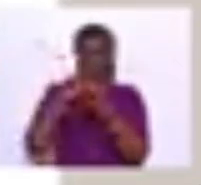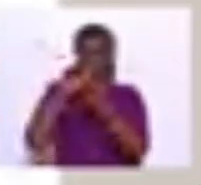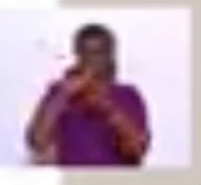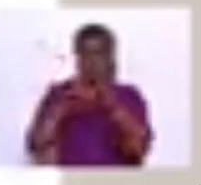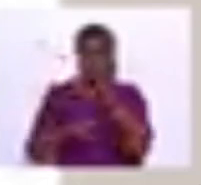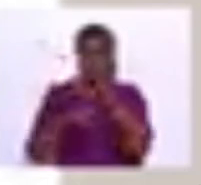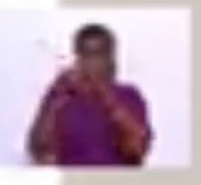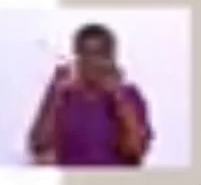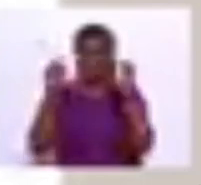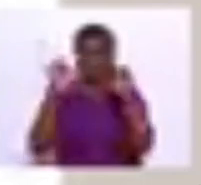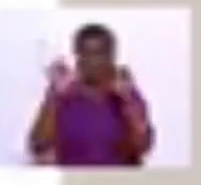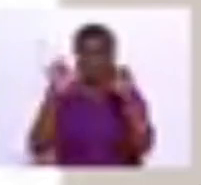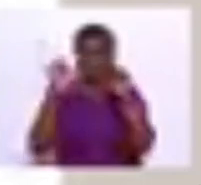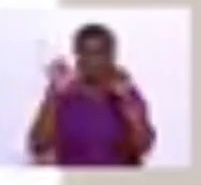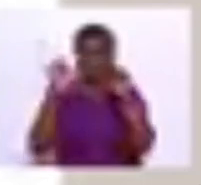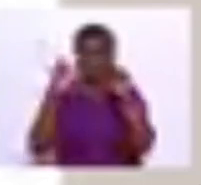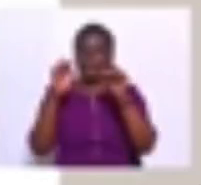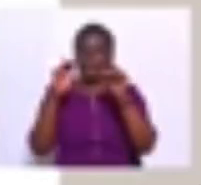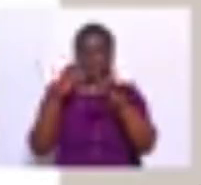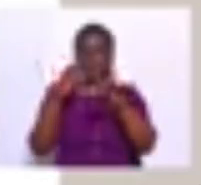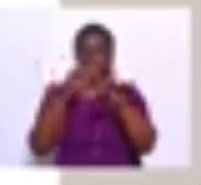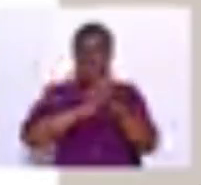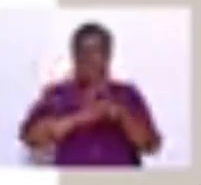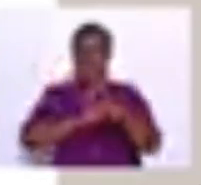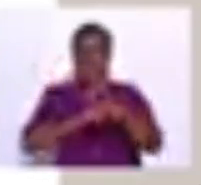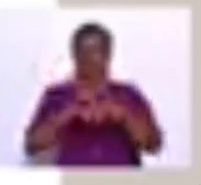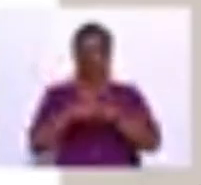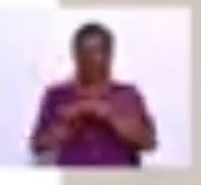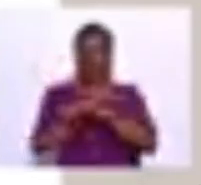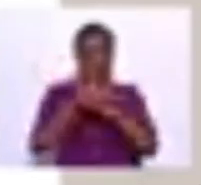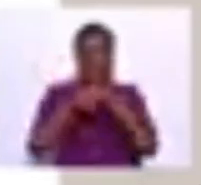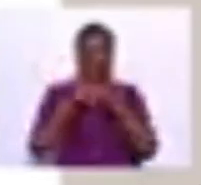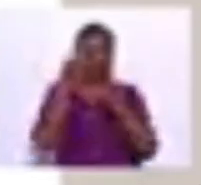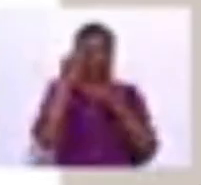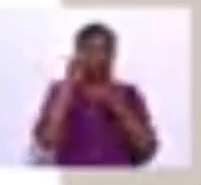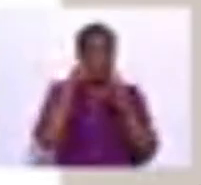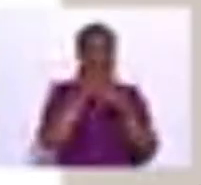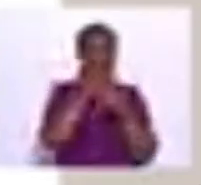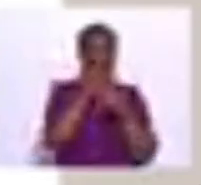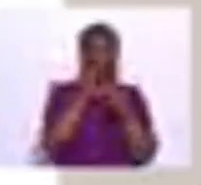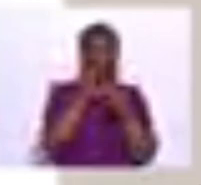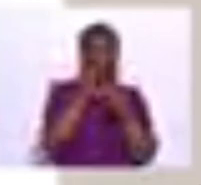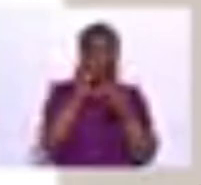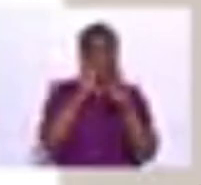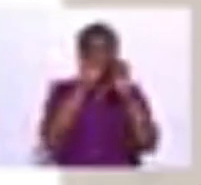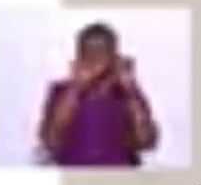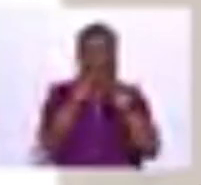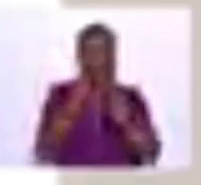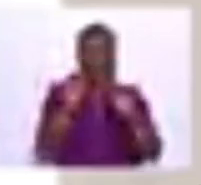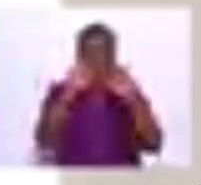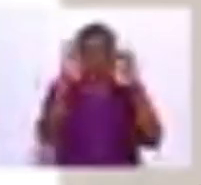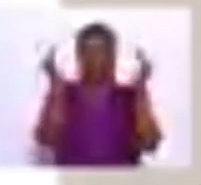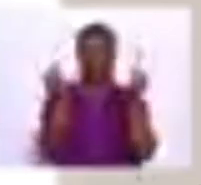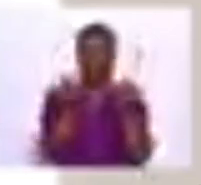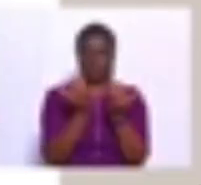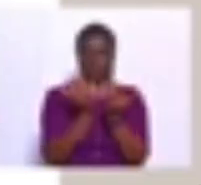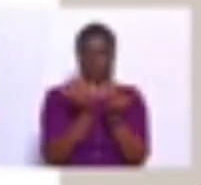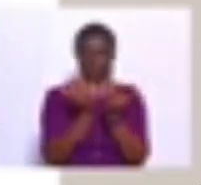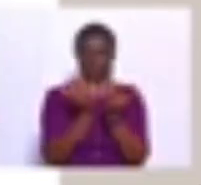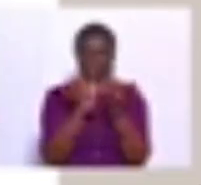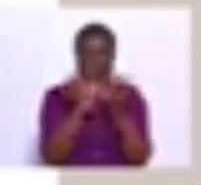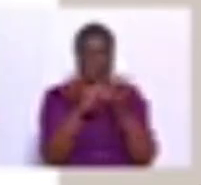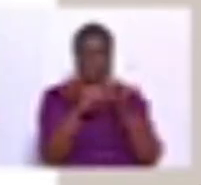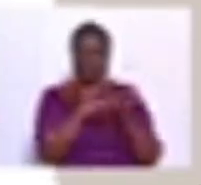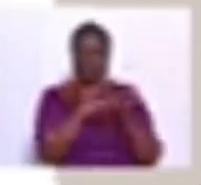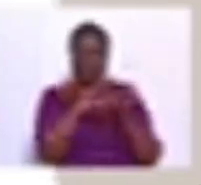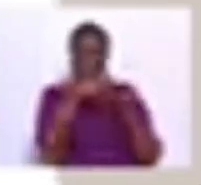cancer. Now, what do you notice about this graph, or map of the world? The wealthiest countries